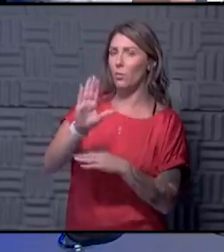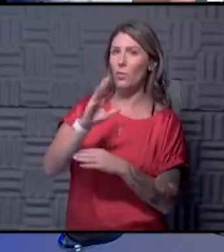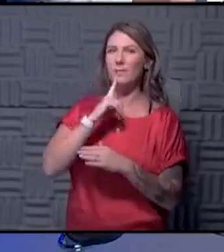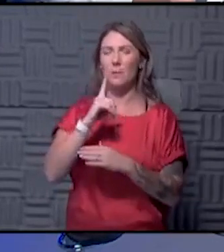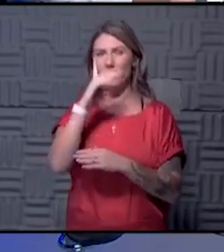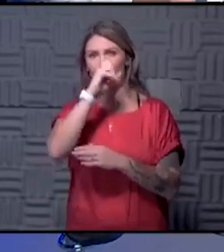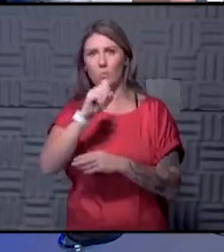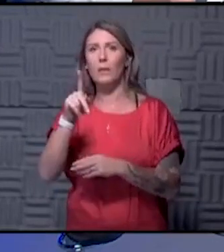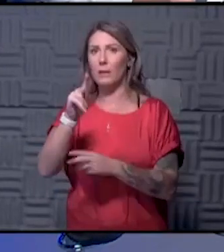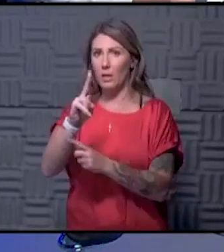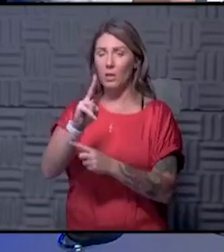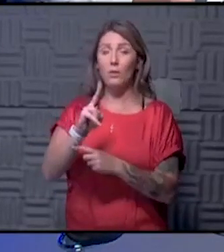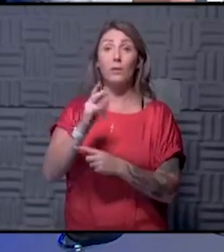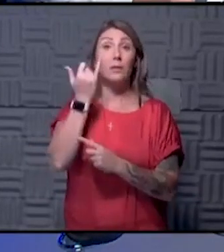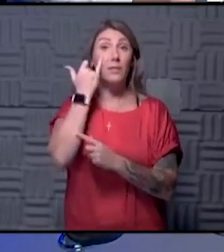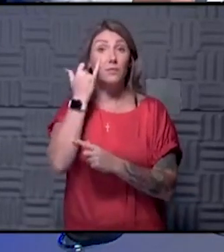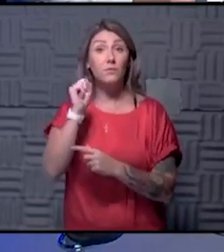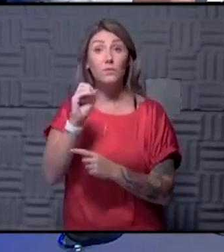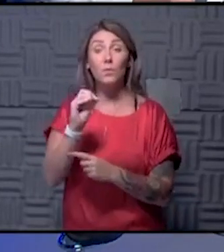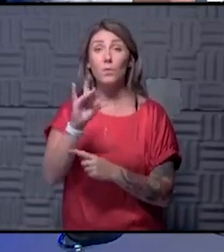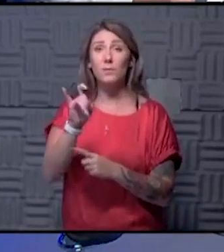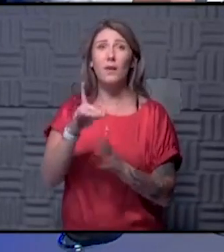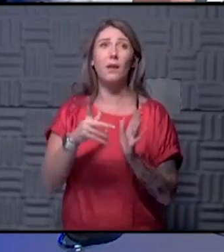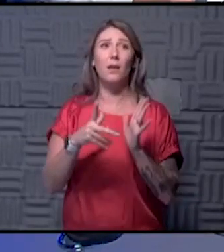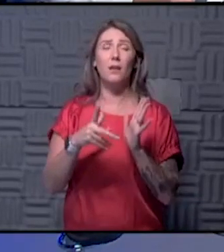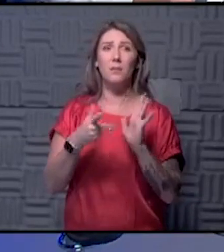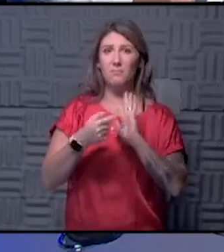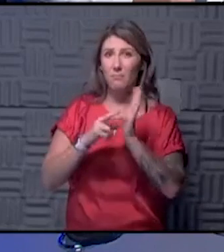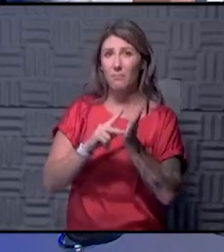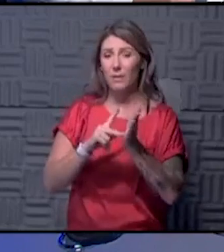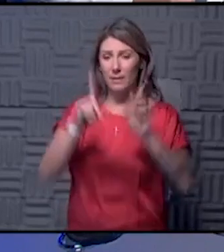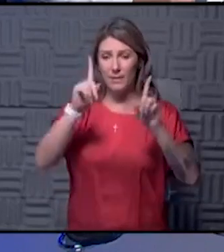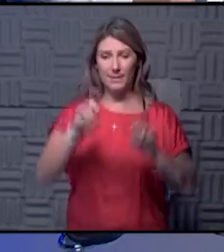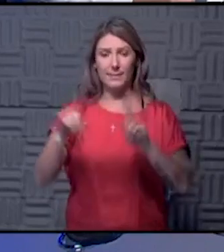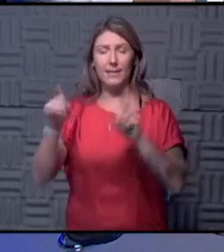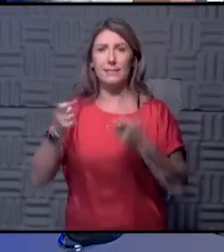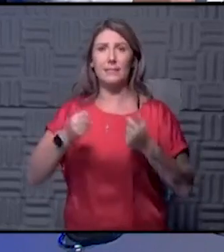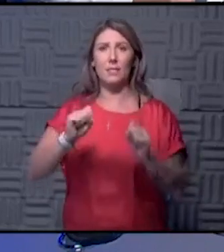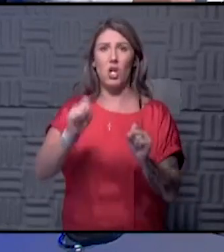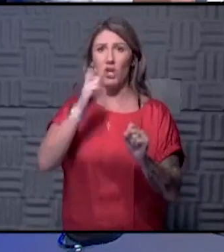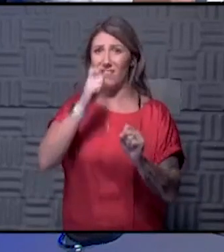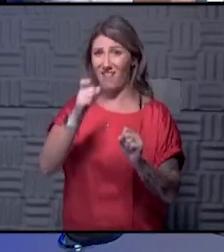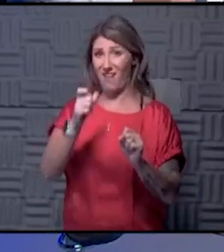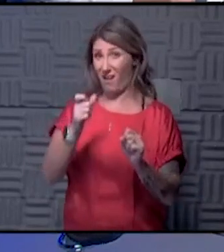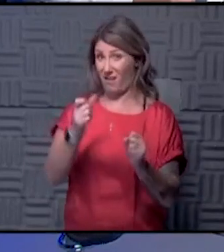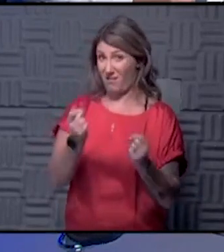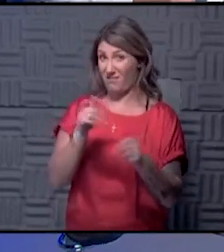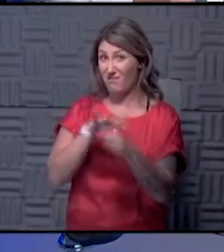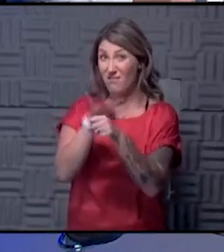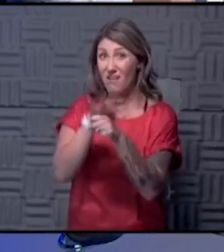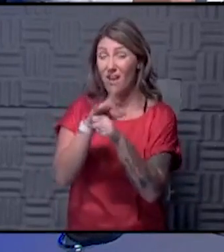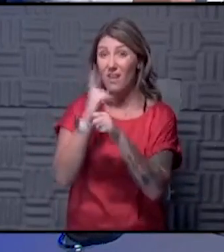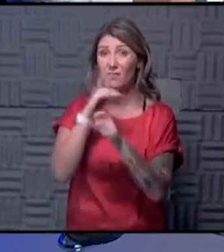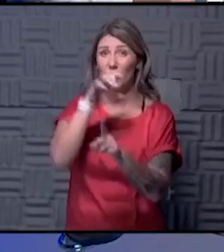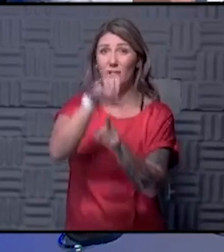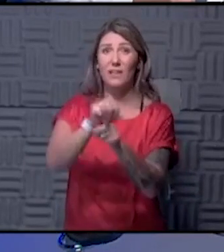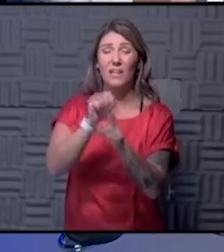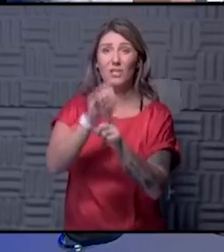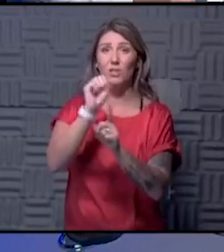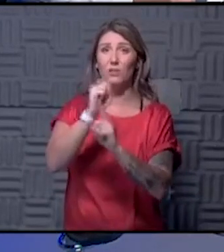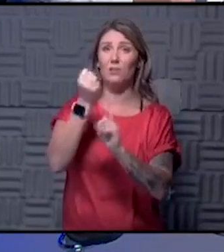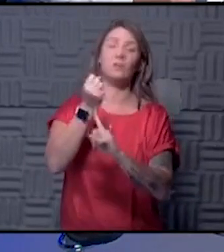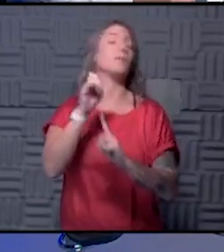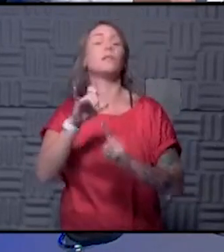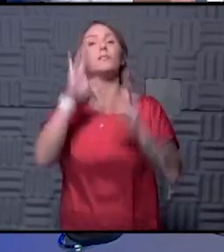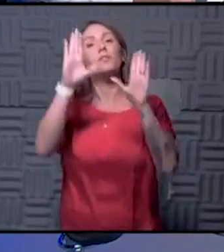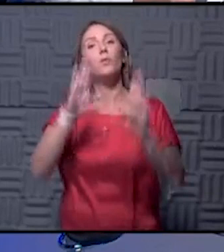asking? And if so, does that reflect that testing efforts aren't extensive enough to catch the cases? What does that mean? It's a